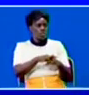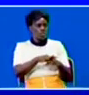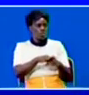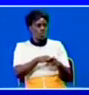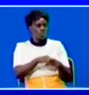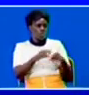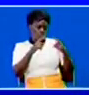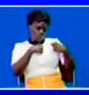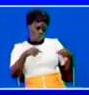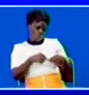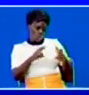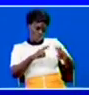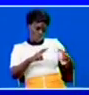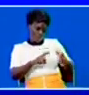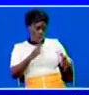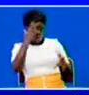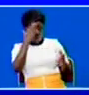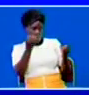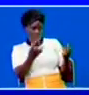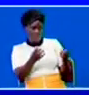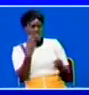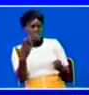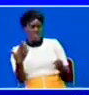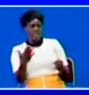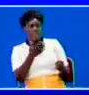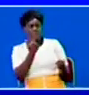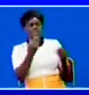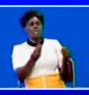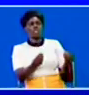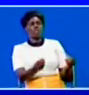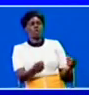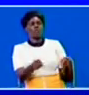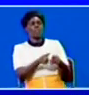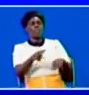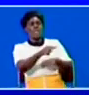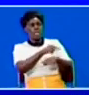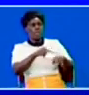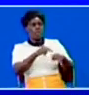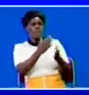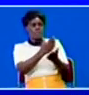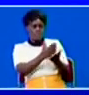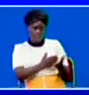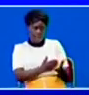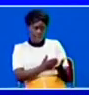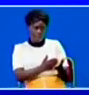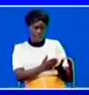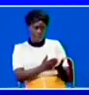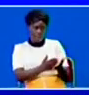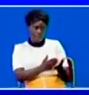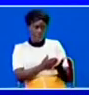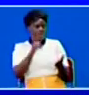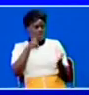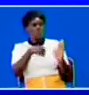soul searching thereafter and identified many things that we needed to address as a nation. Some of the hardware, such as the